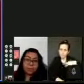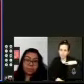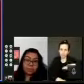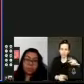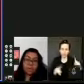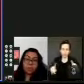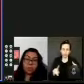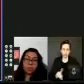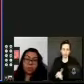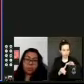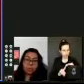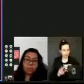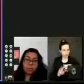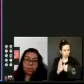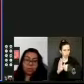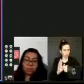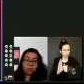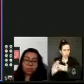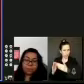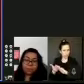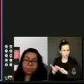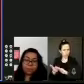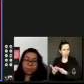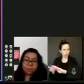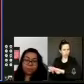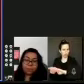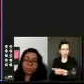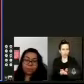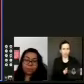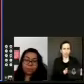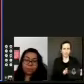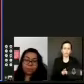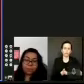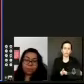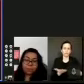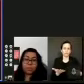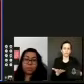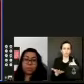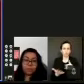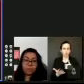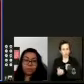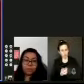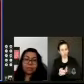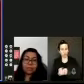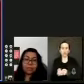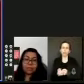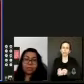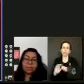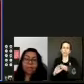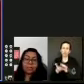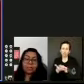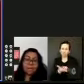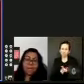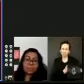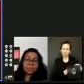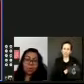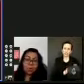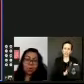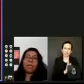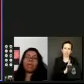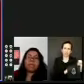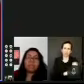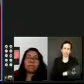underrepresented communities. We supported underrepresented communities throughout the state of Oregon, as well as West Coast states, including Alaska